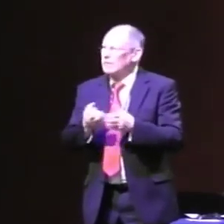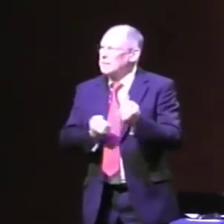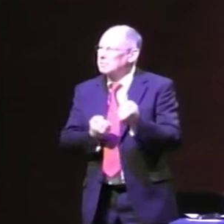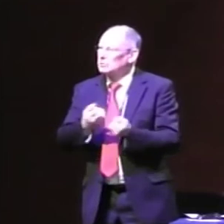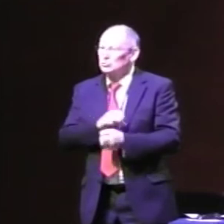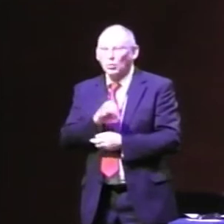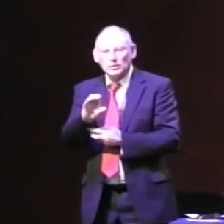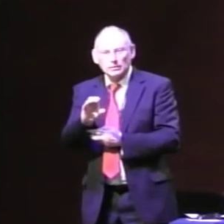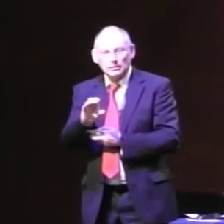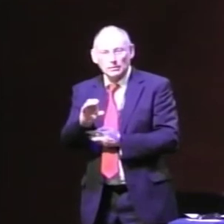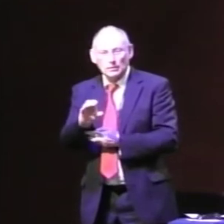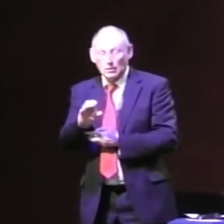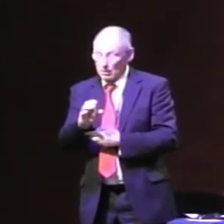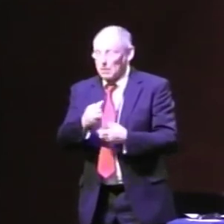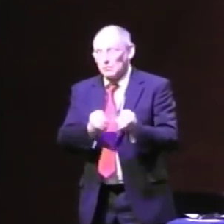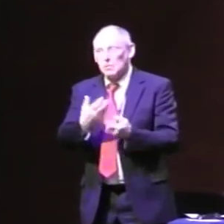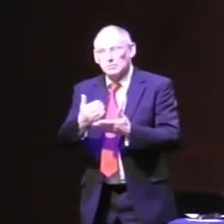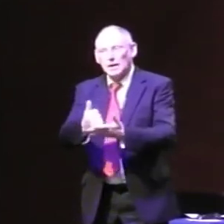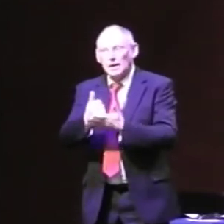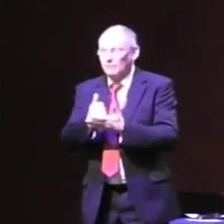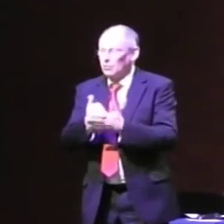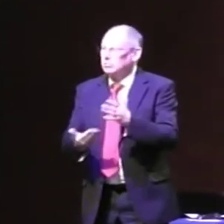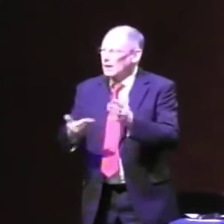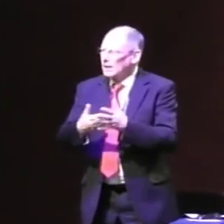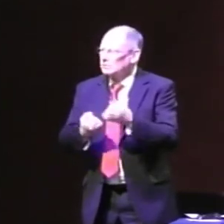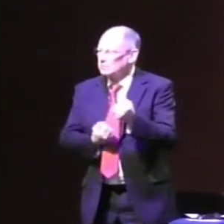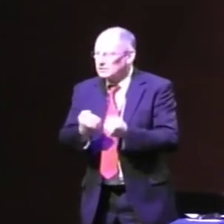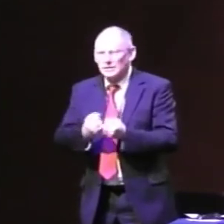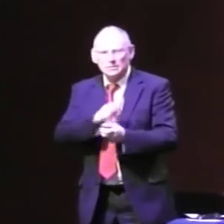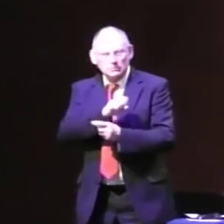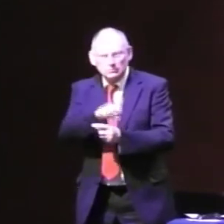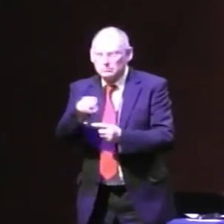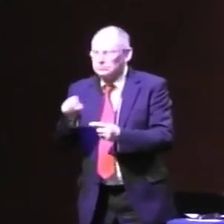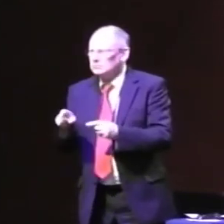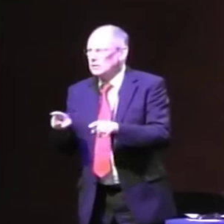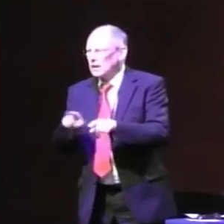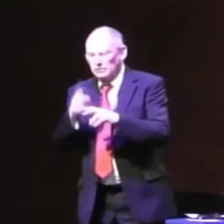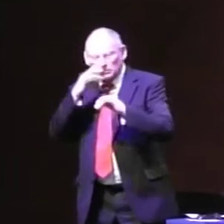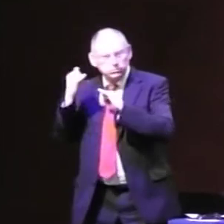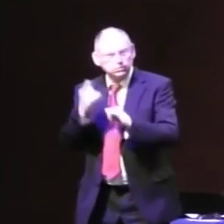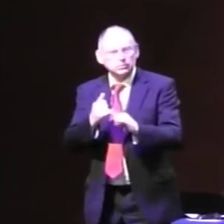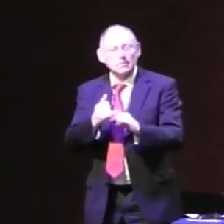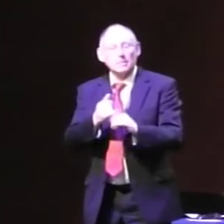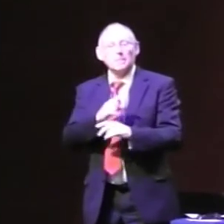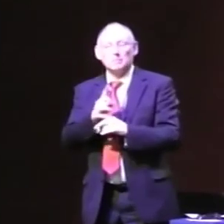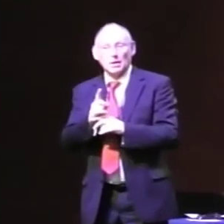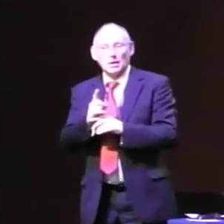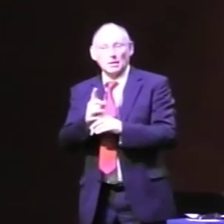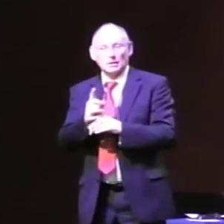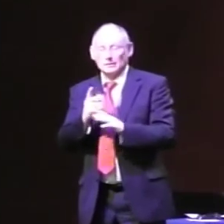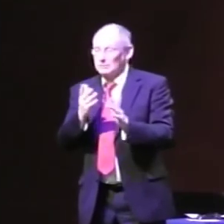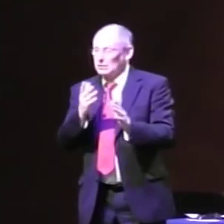that the bus companies have been immensely helpful in putting on extra buses, in extra policing and so on, but it's just